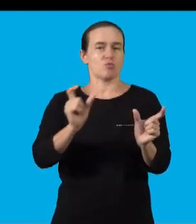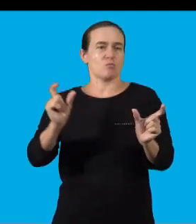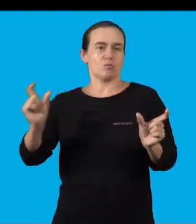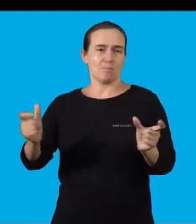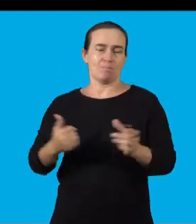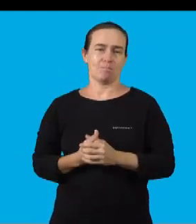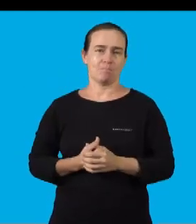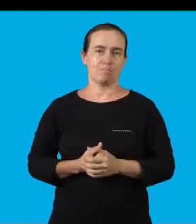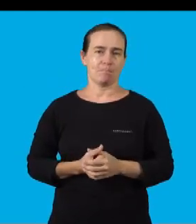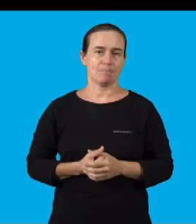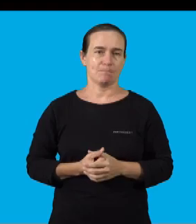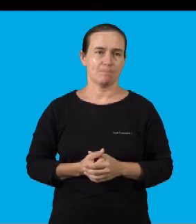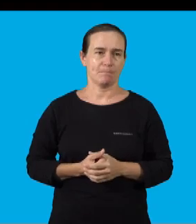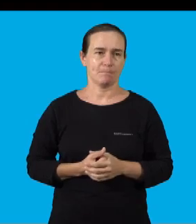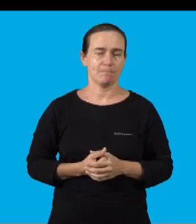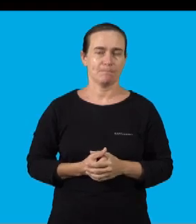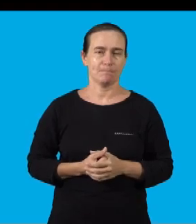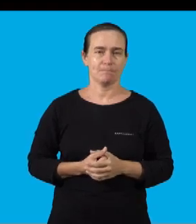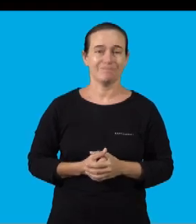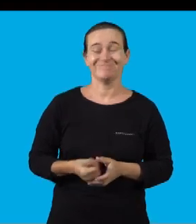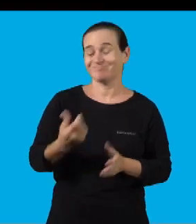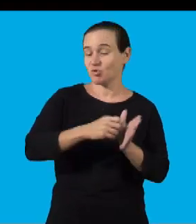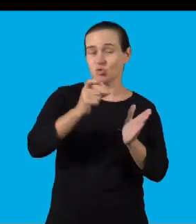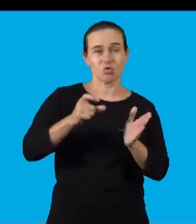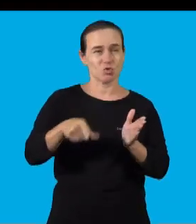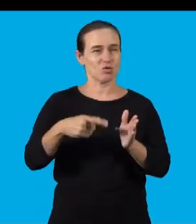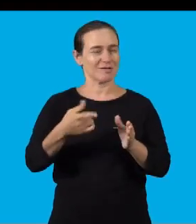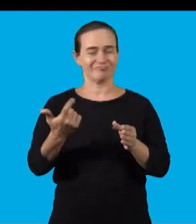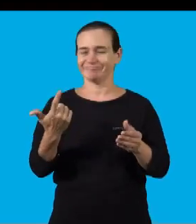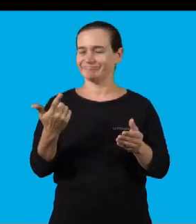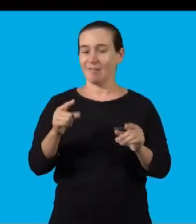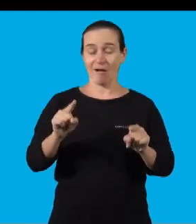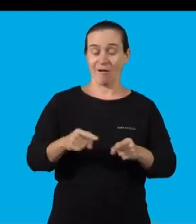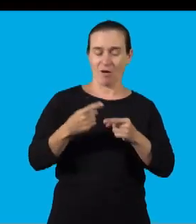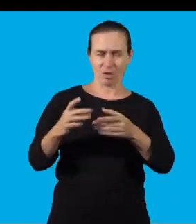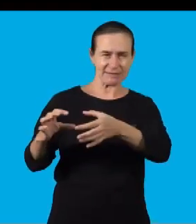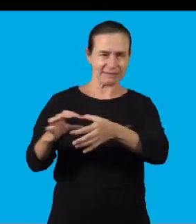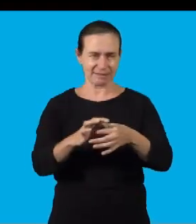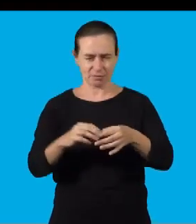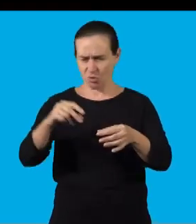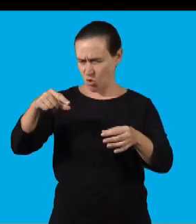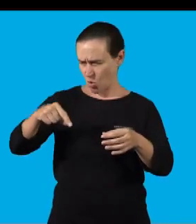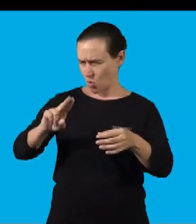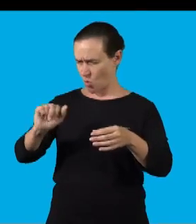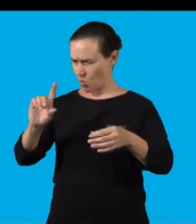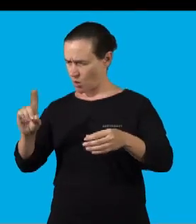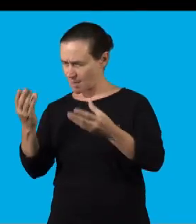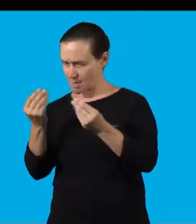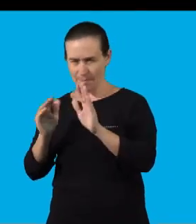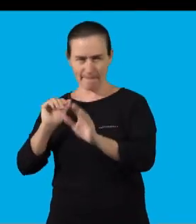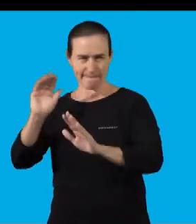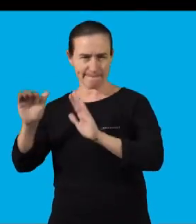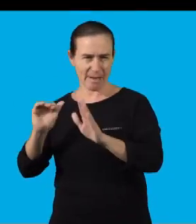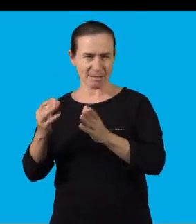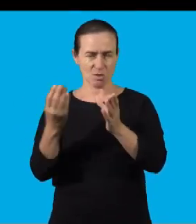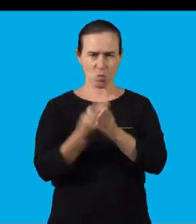find the general term. And again, learners fail to associate the quadratic number